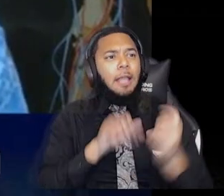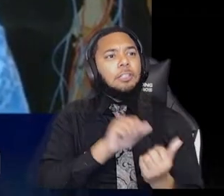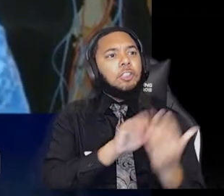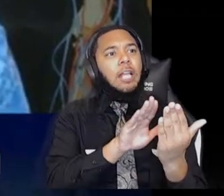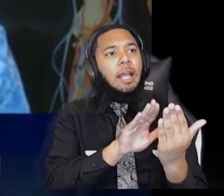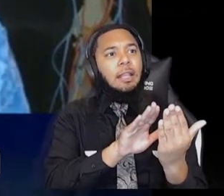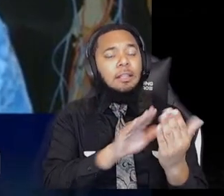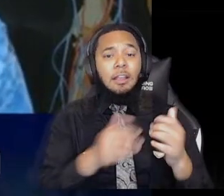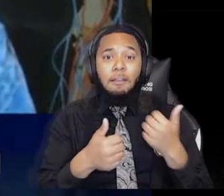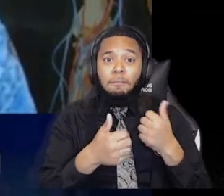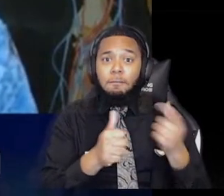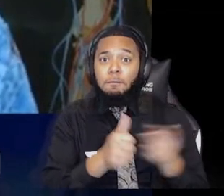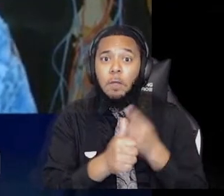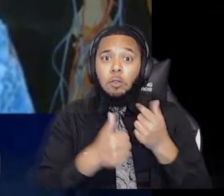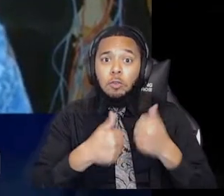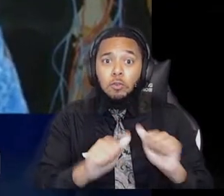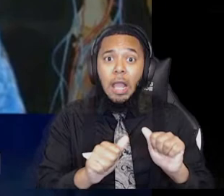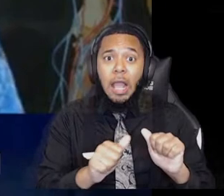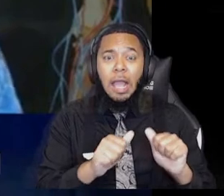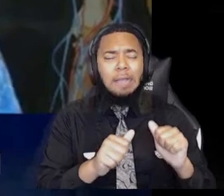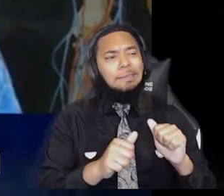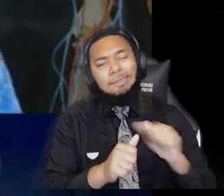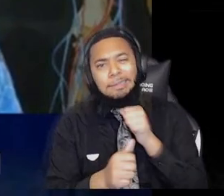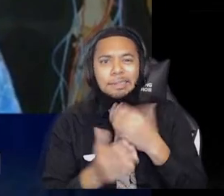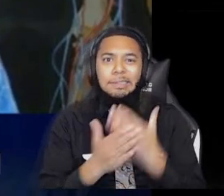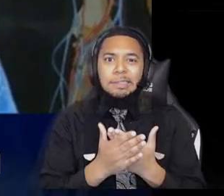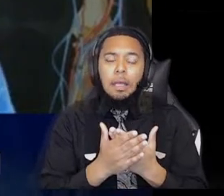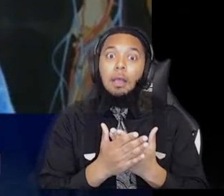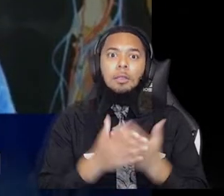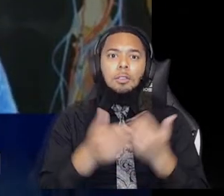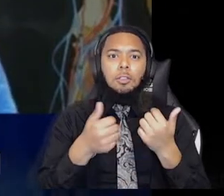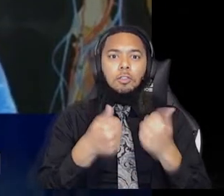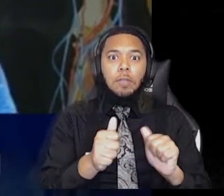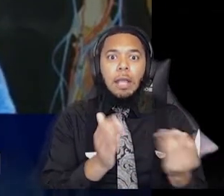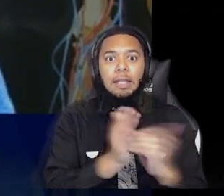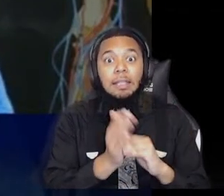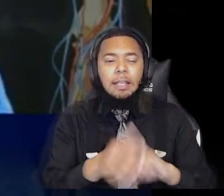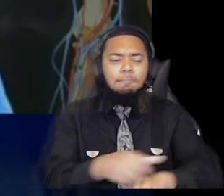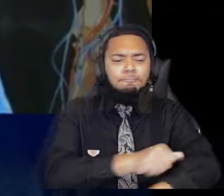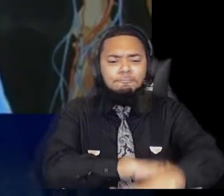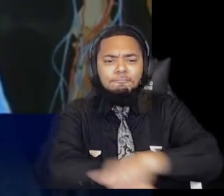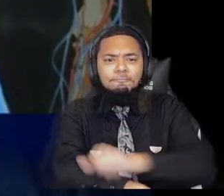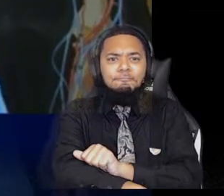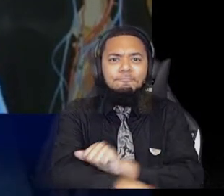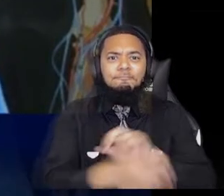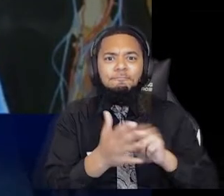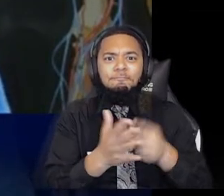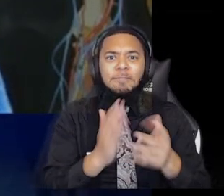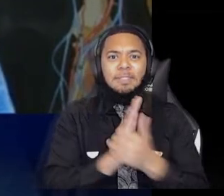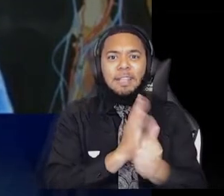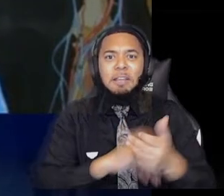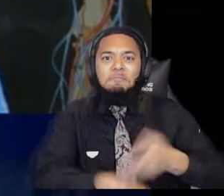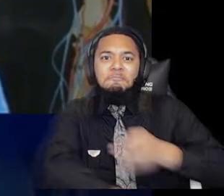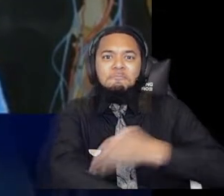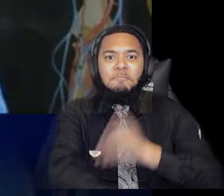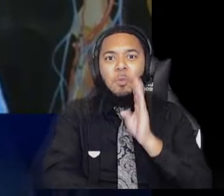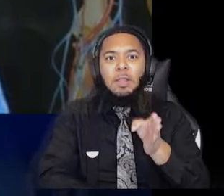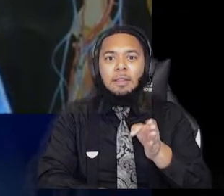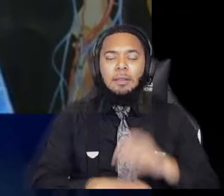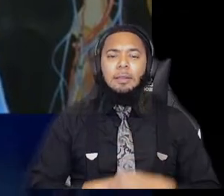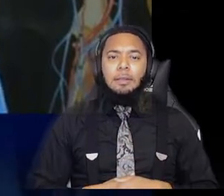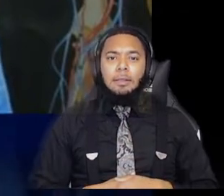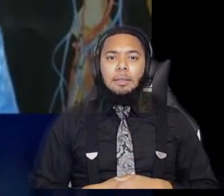first, look at it as an opportunity, because then you get to increase your capacity in what you're doing. Social